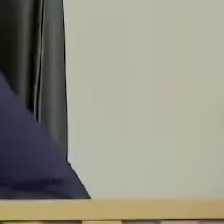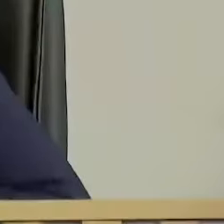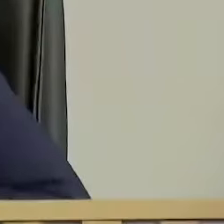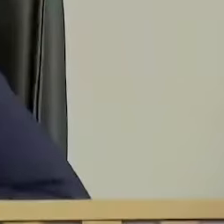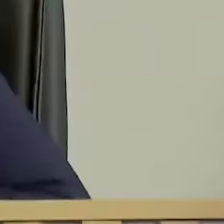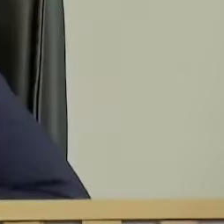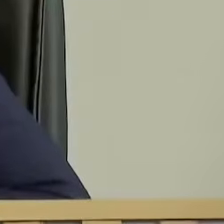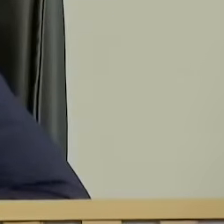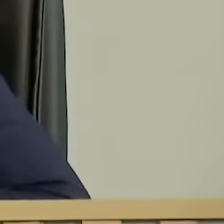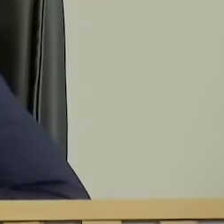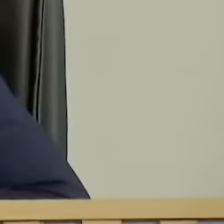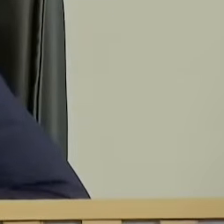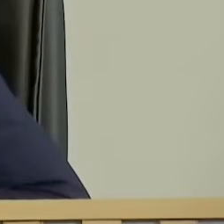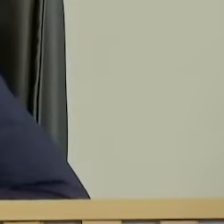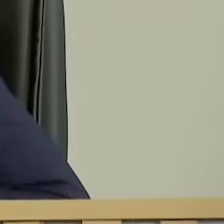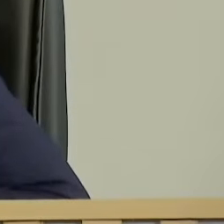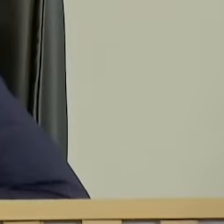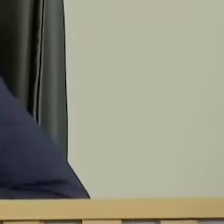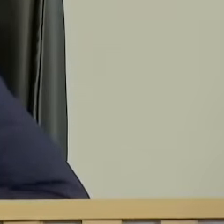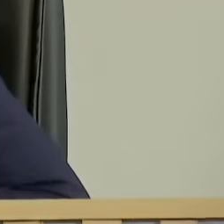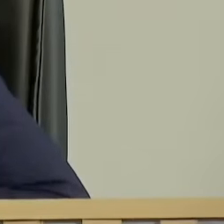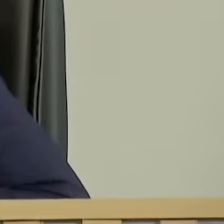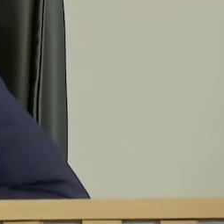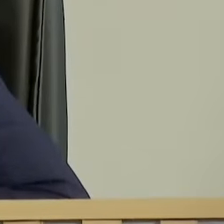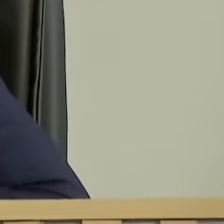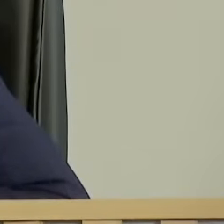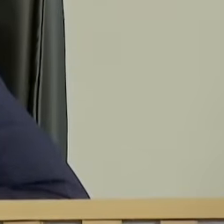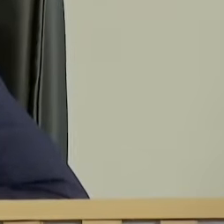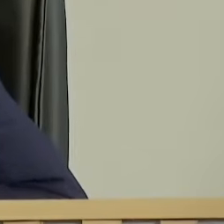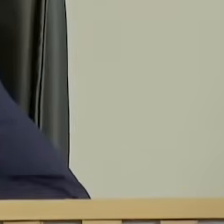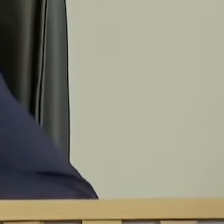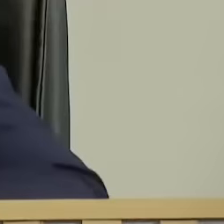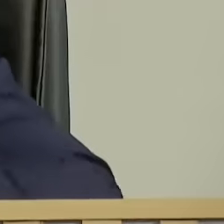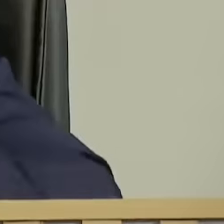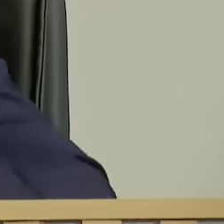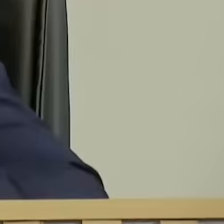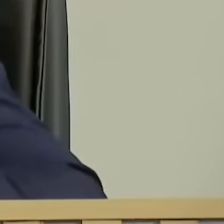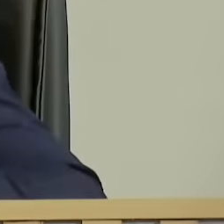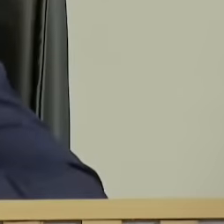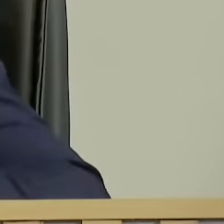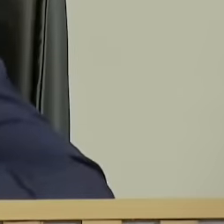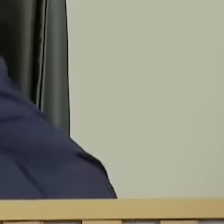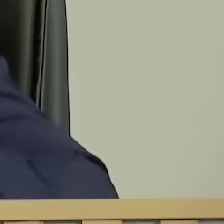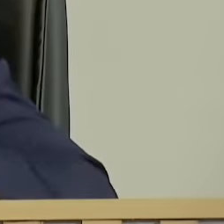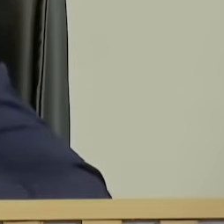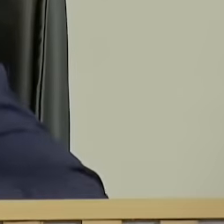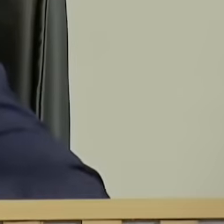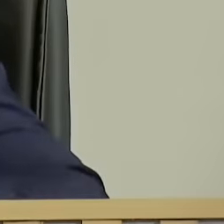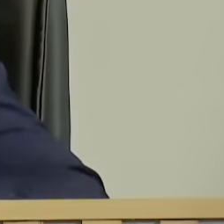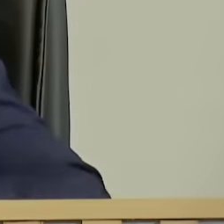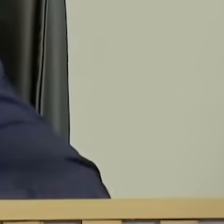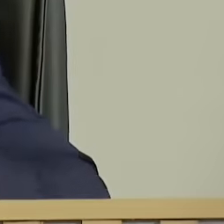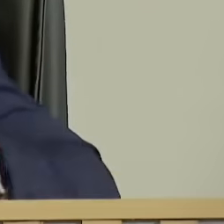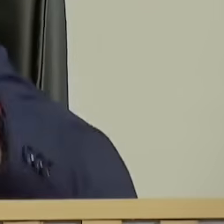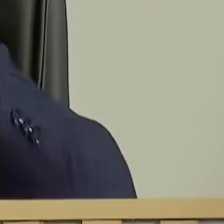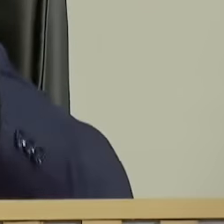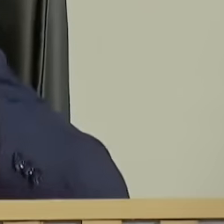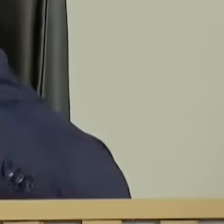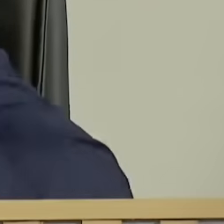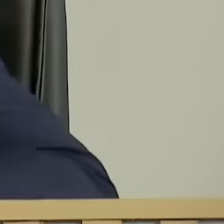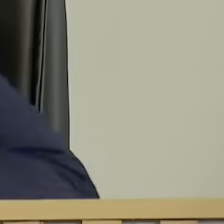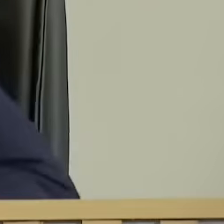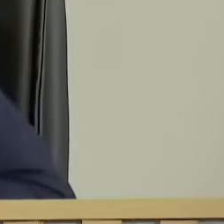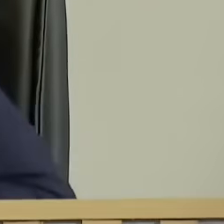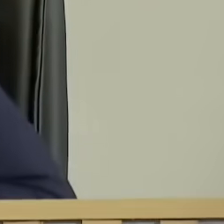will listen to the reports of the political killings task team, and they report, this steering committee will report to the